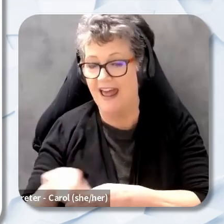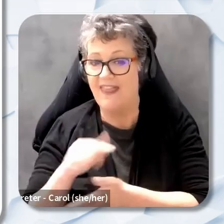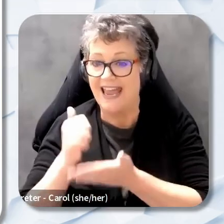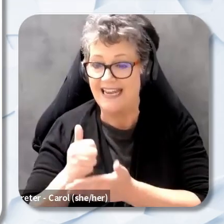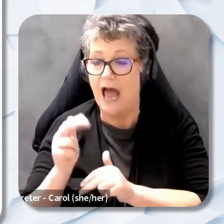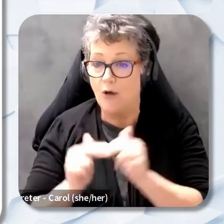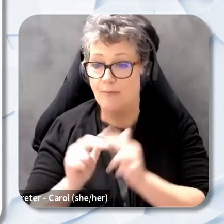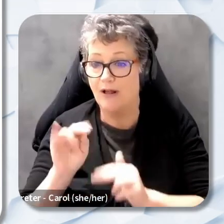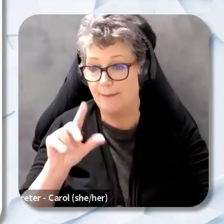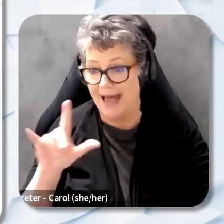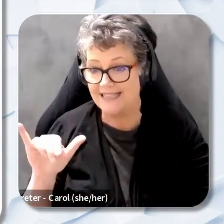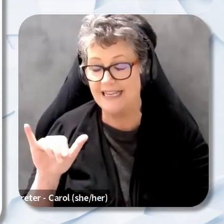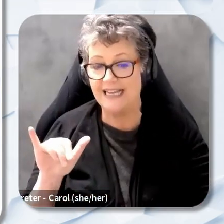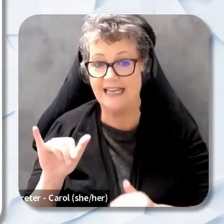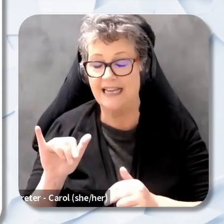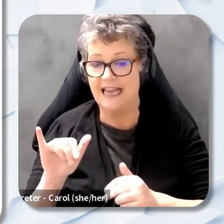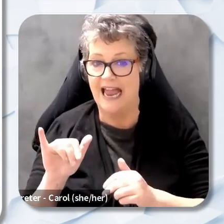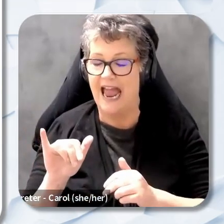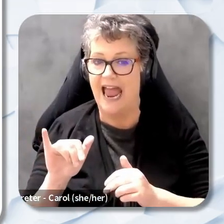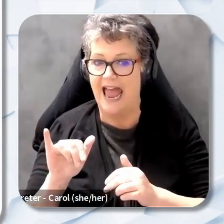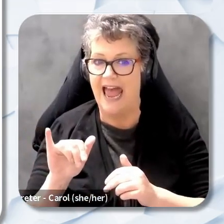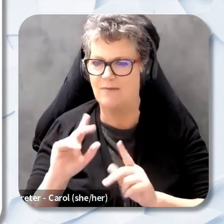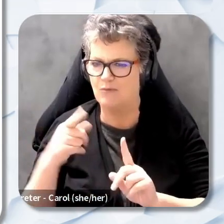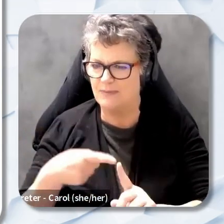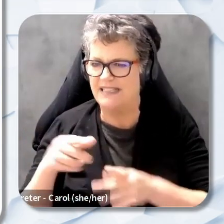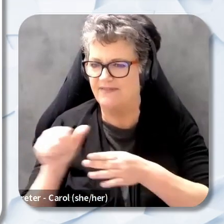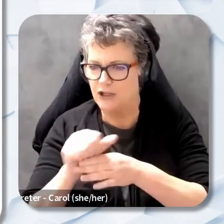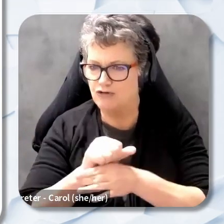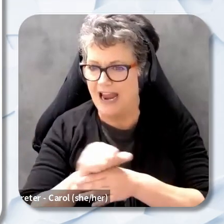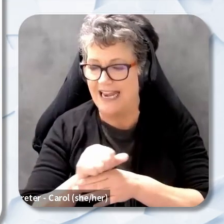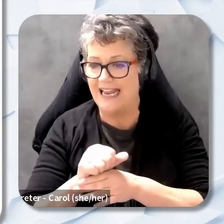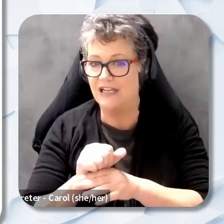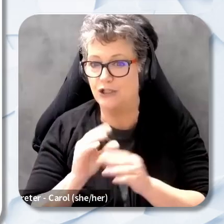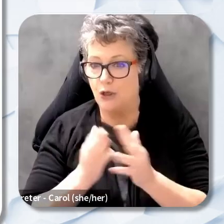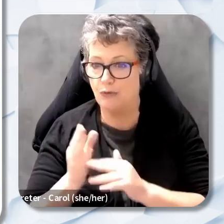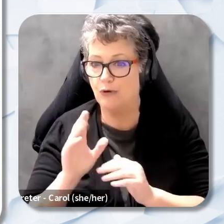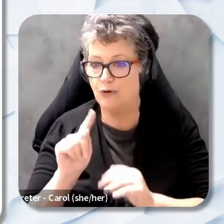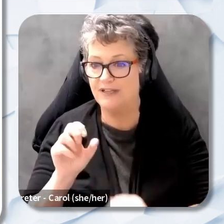build capacity and carry out 4 specific trainings through Teachstone.